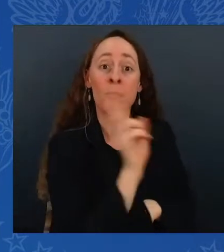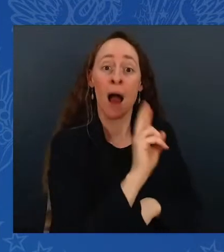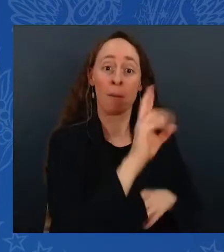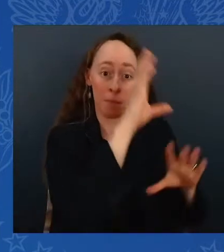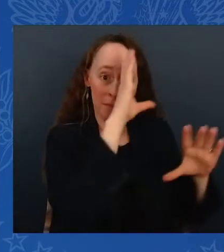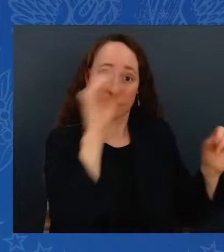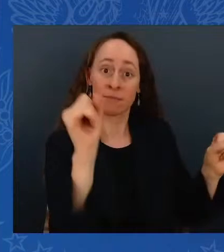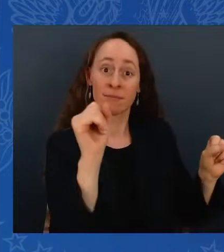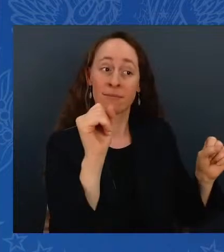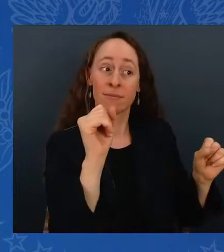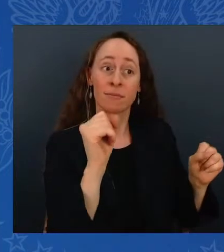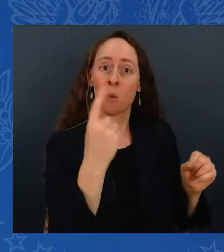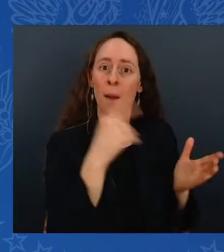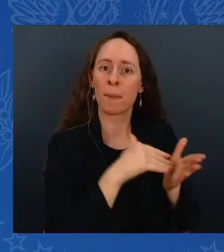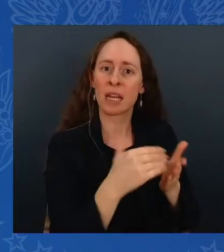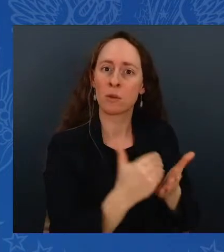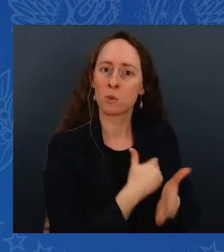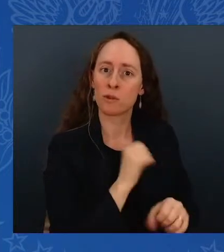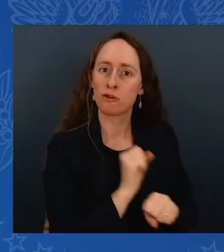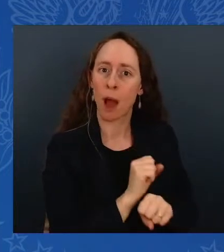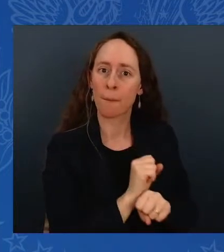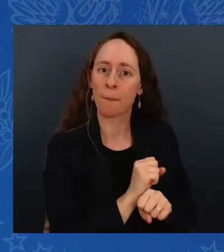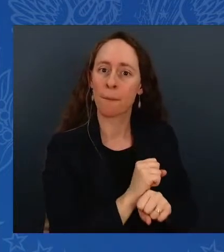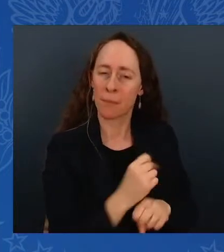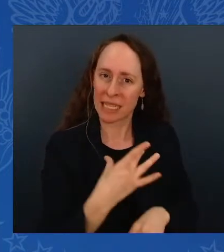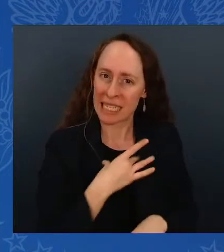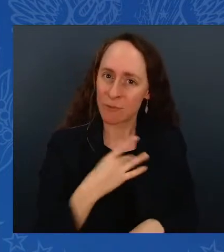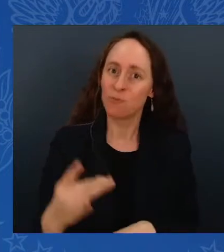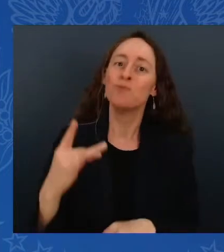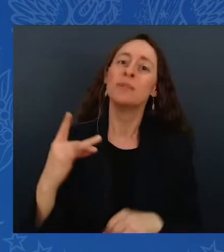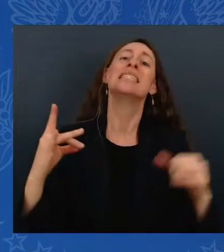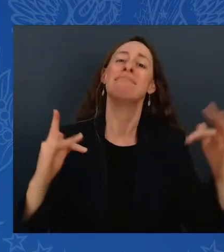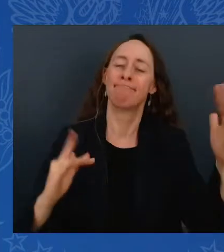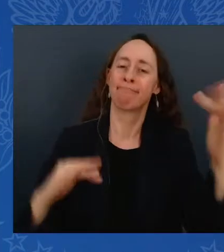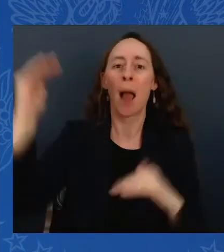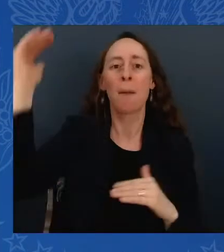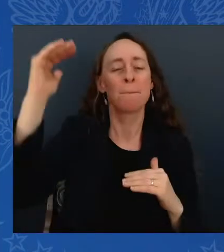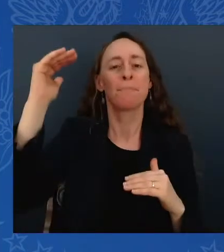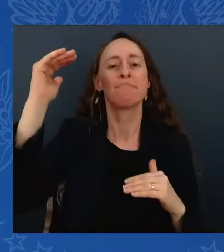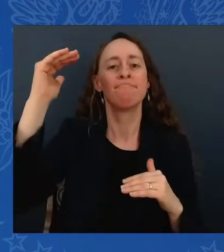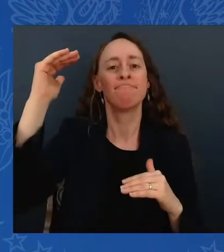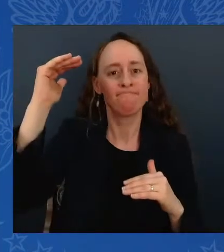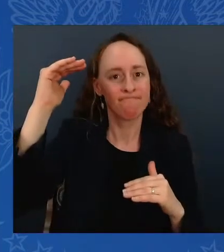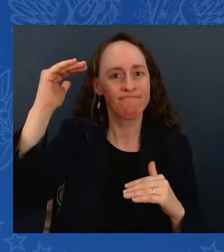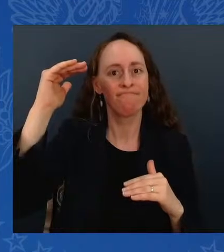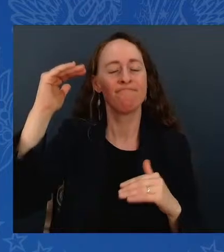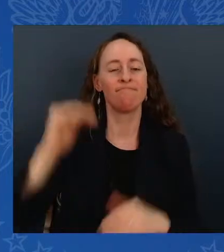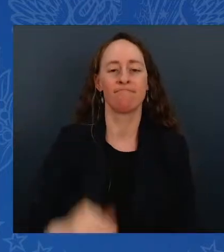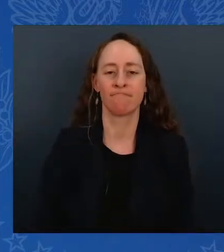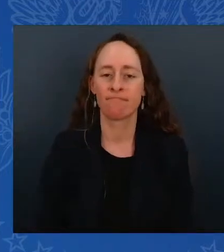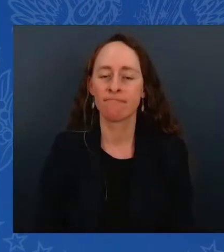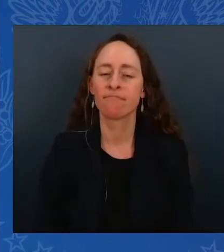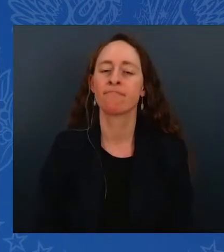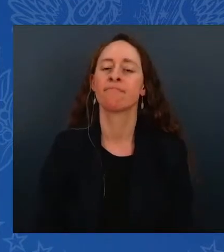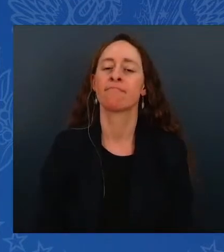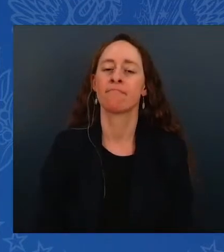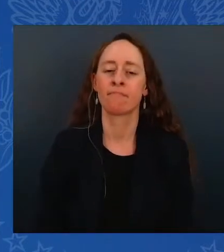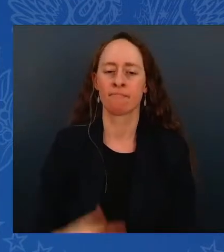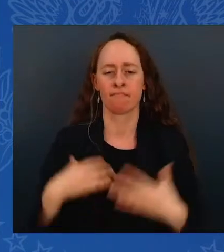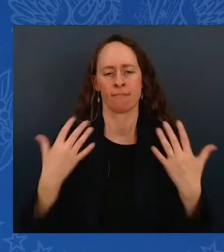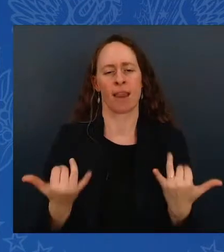of those new jobs. Folks, I've laid out a better choice, in my view, to grow the economy, from the middle out and the bottom